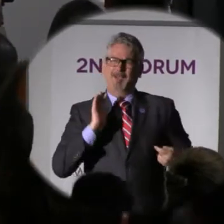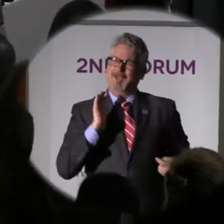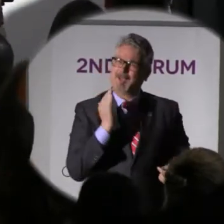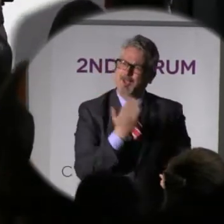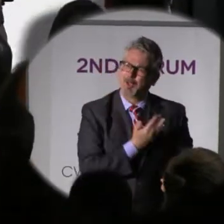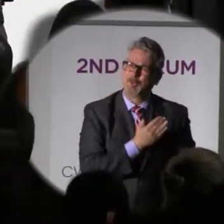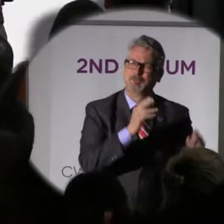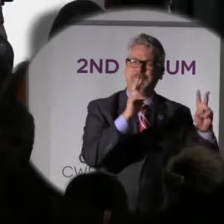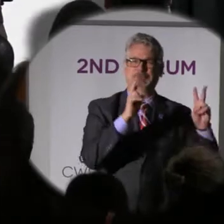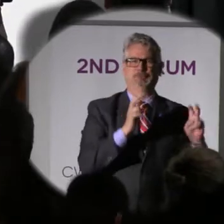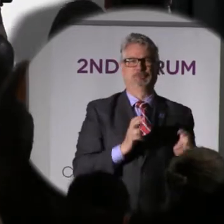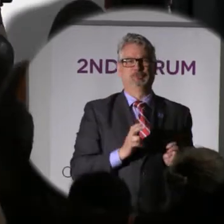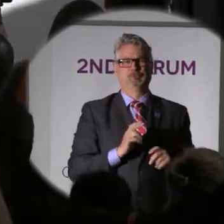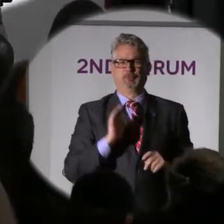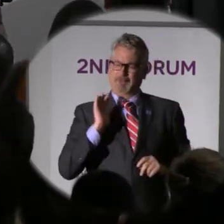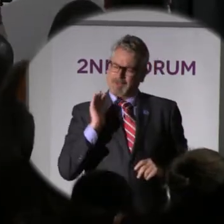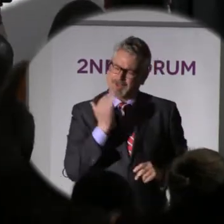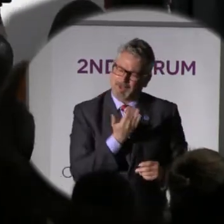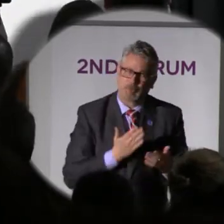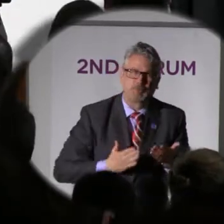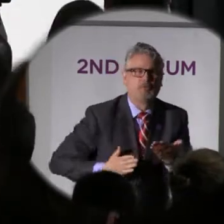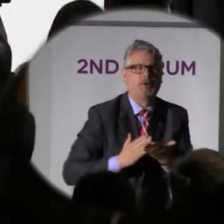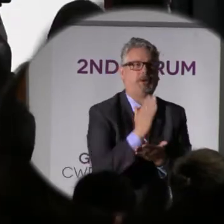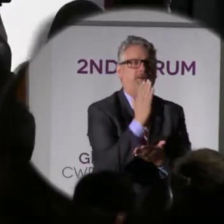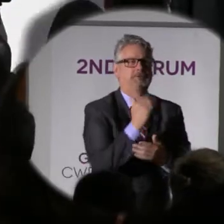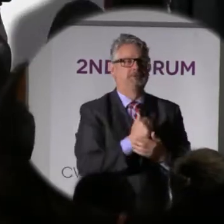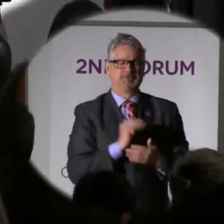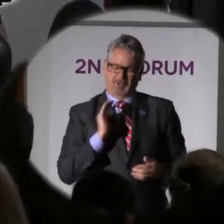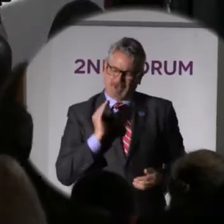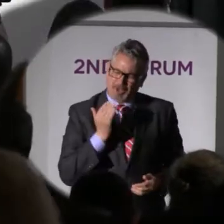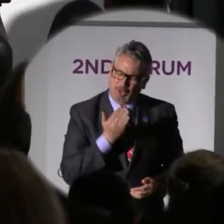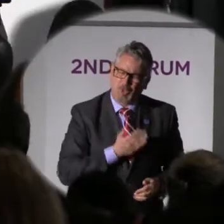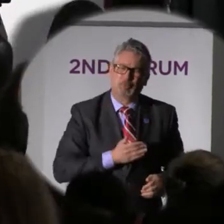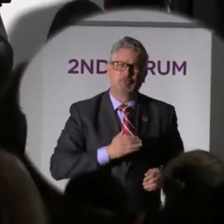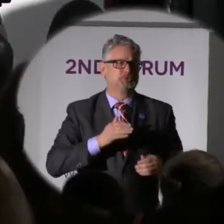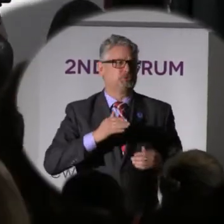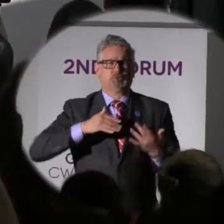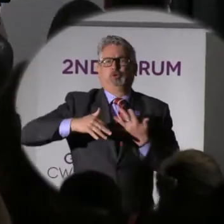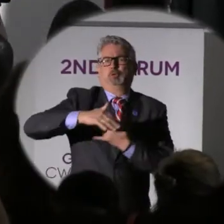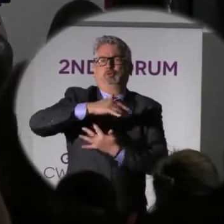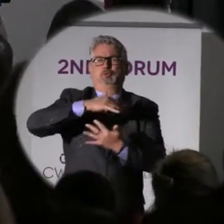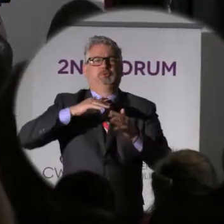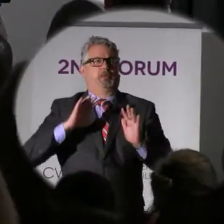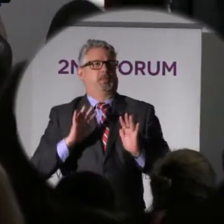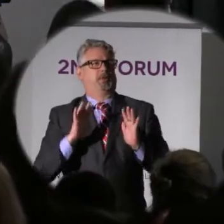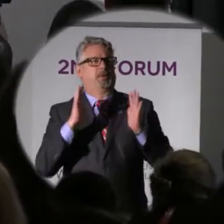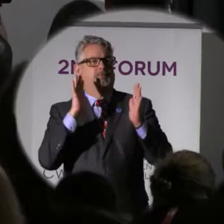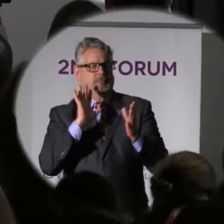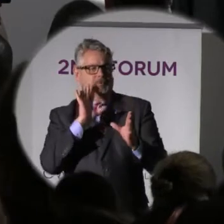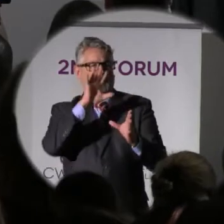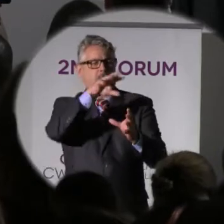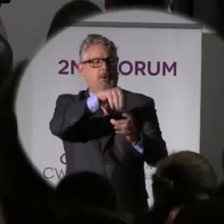First, yesterday, the high-level meeting discussing our issues, our rights,